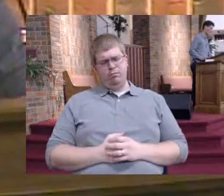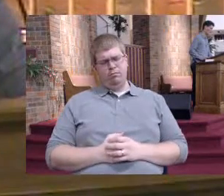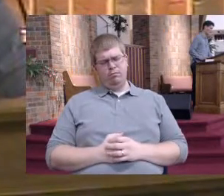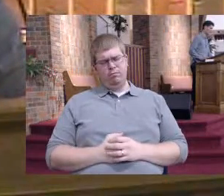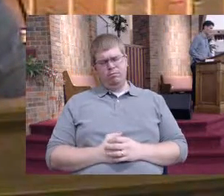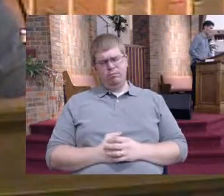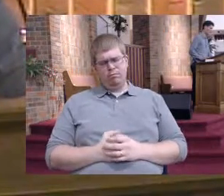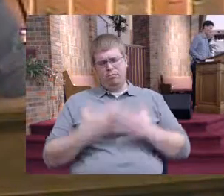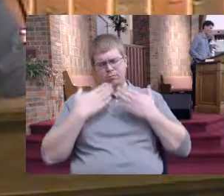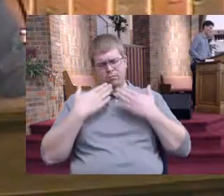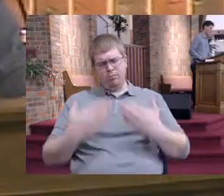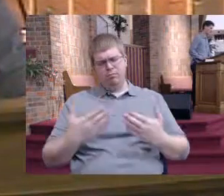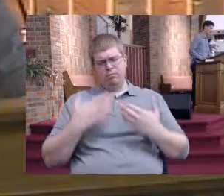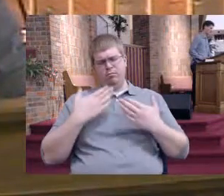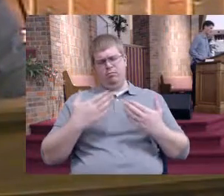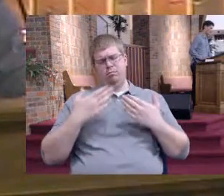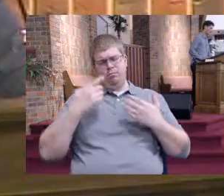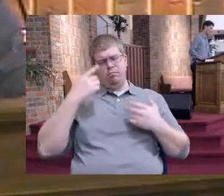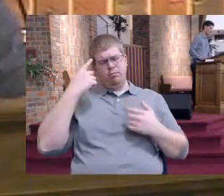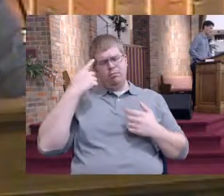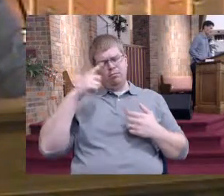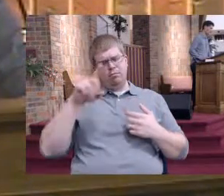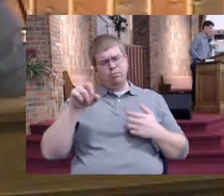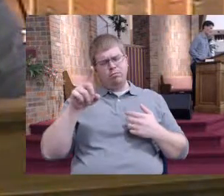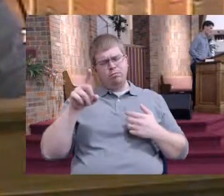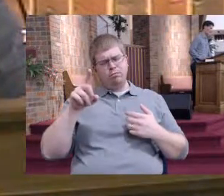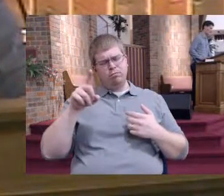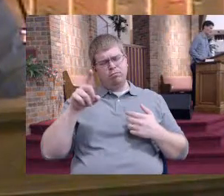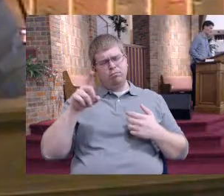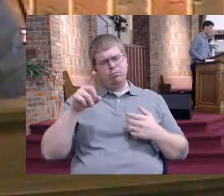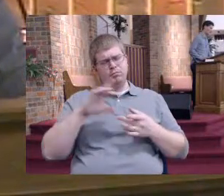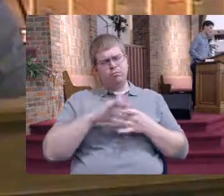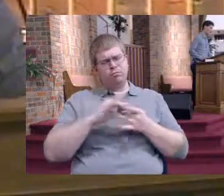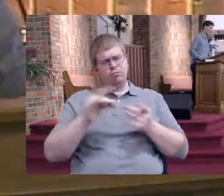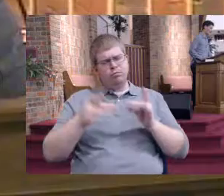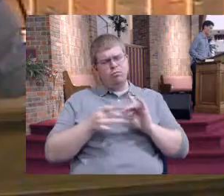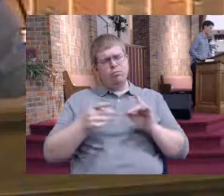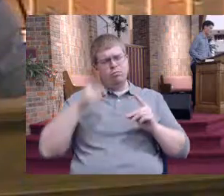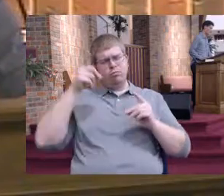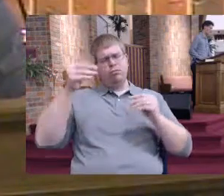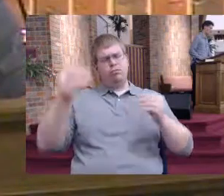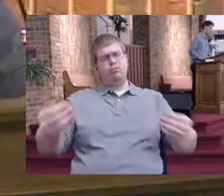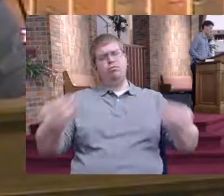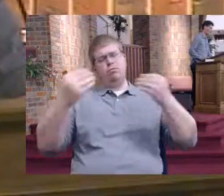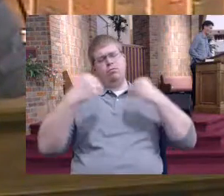I'm so thankful for the story that you've given me